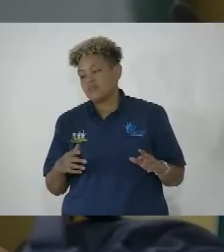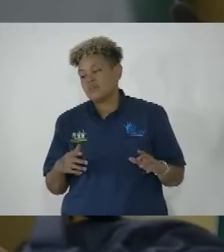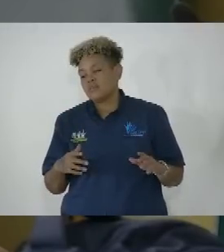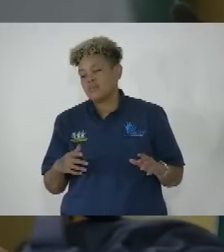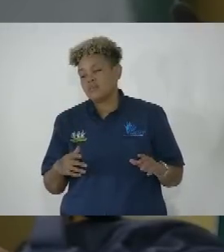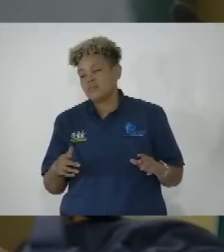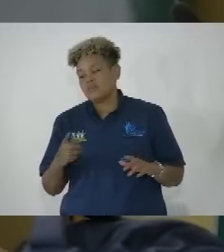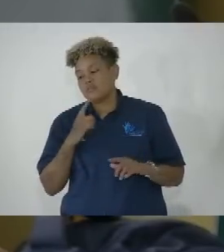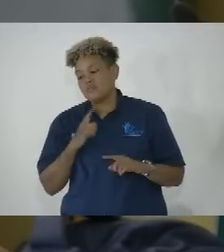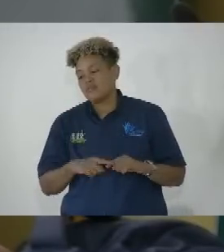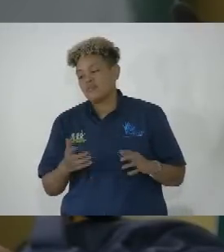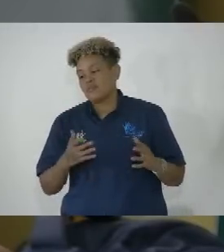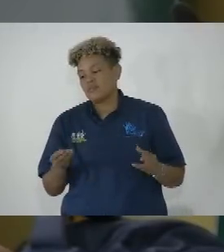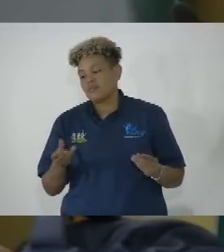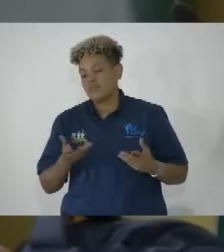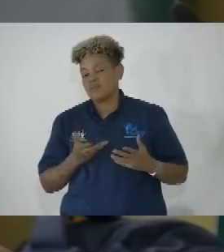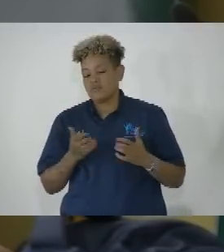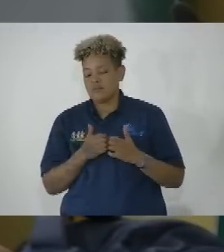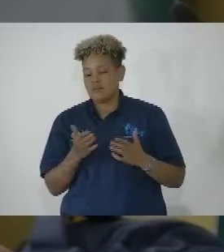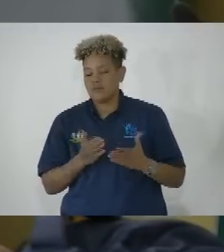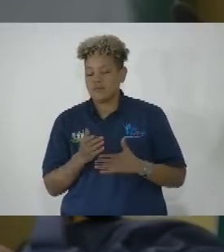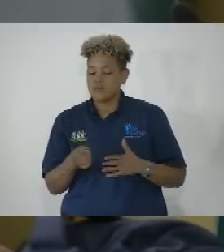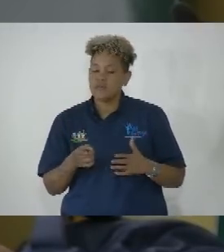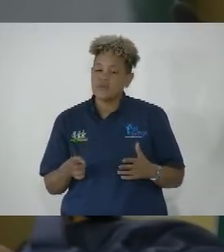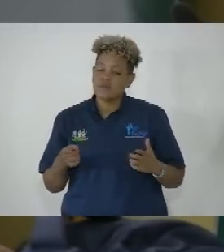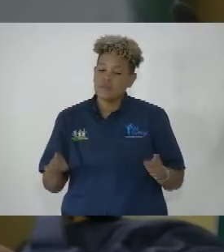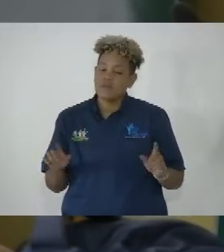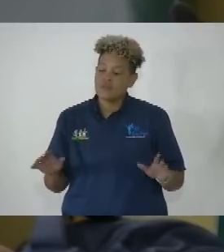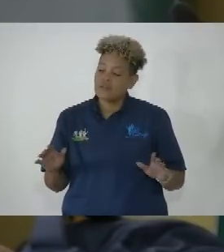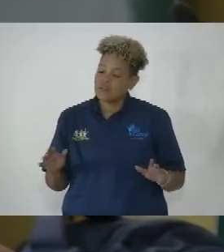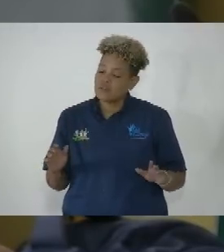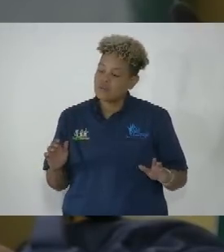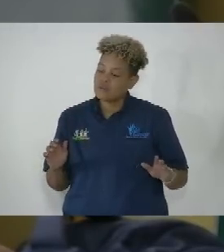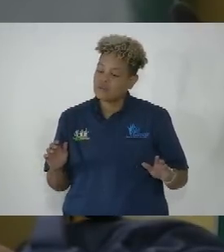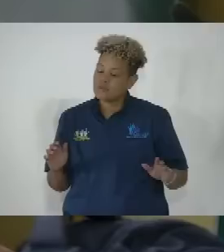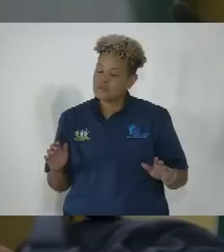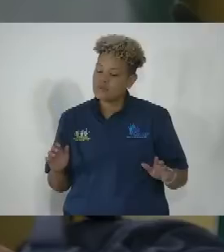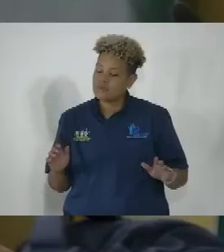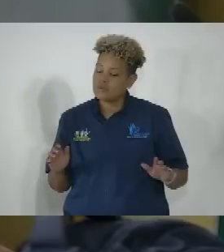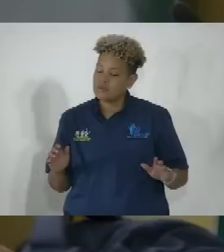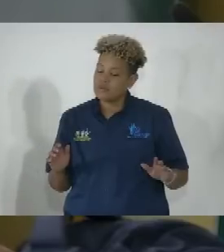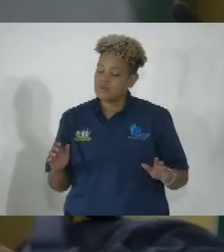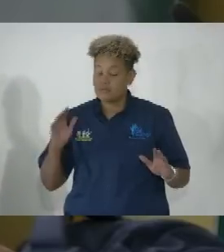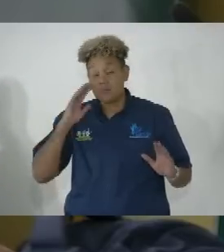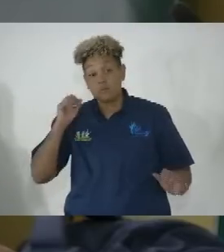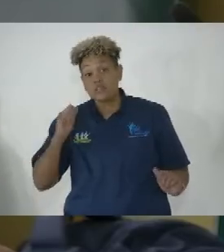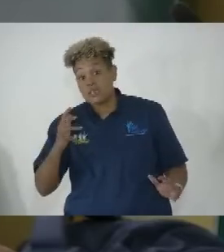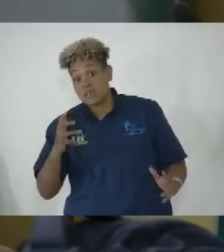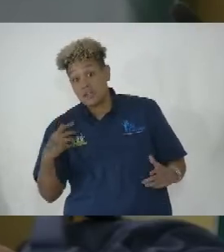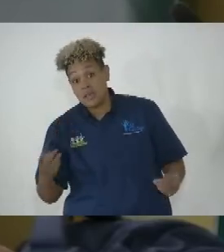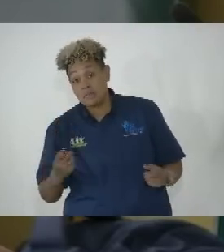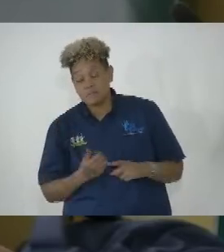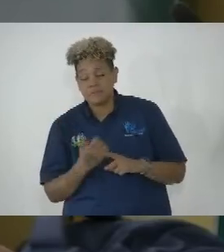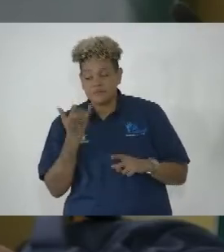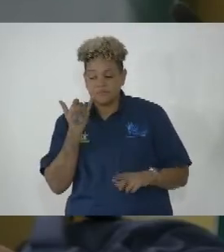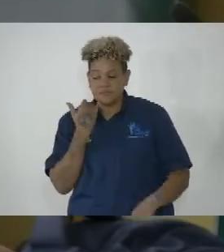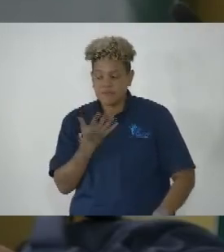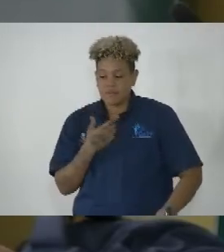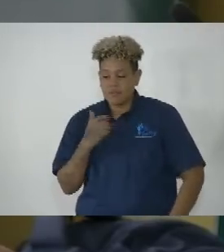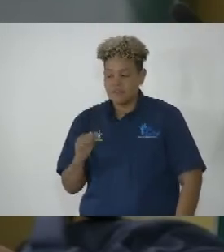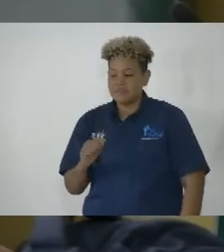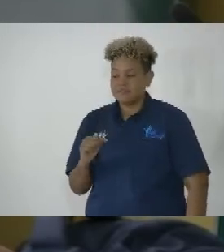And relied on what had been provided by right. So, Mr. President, if I